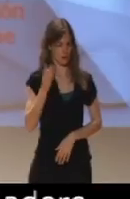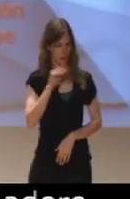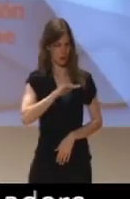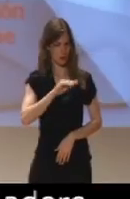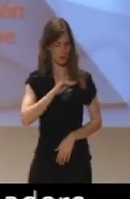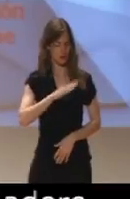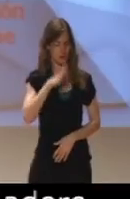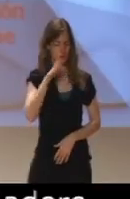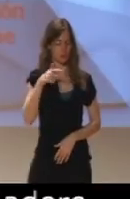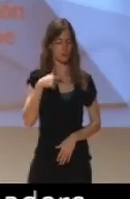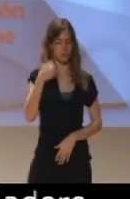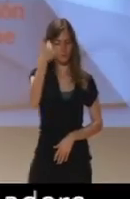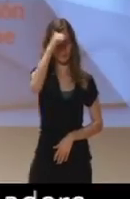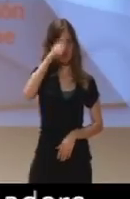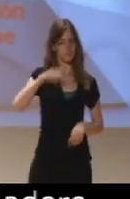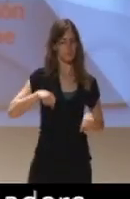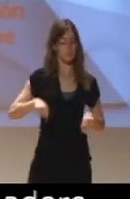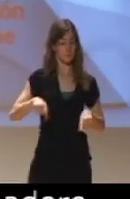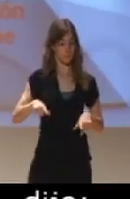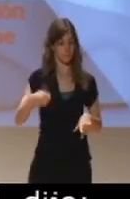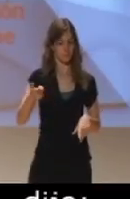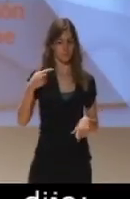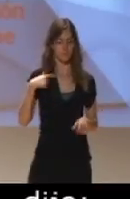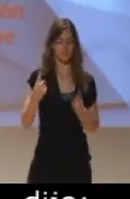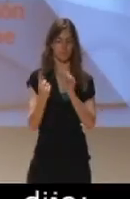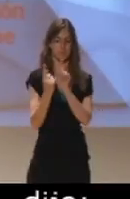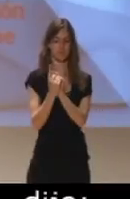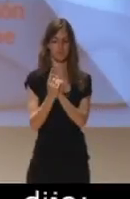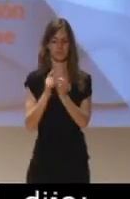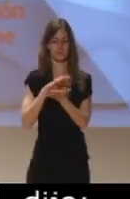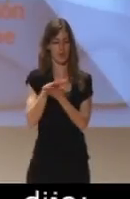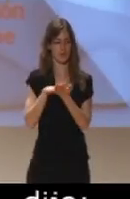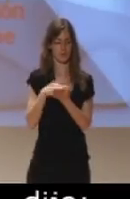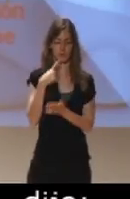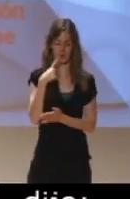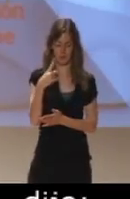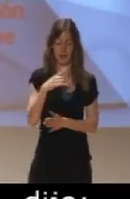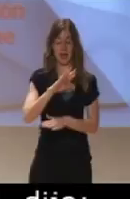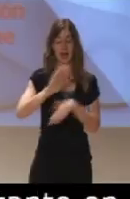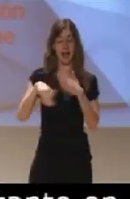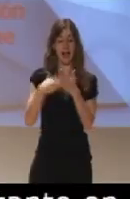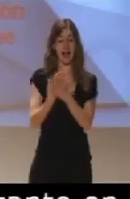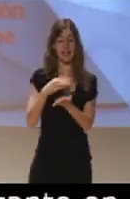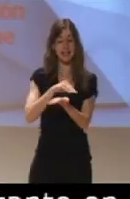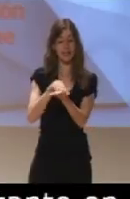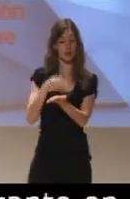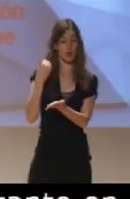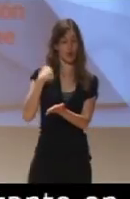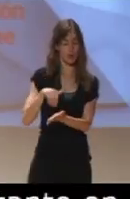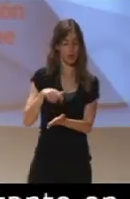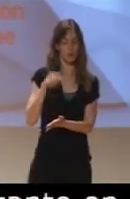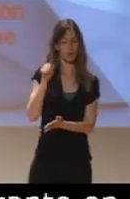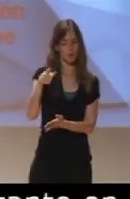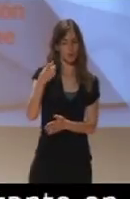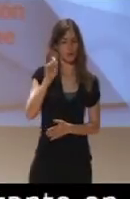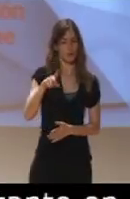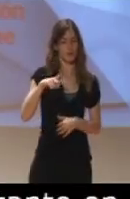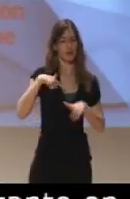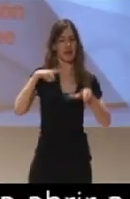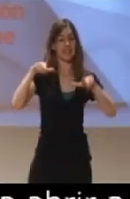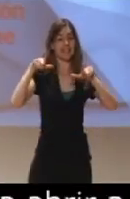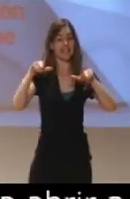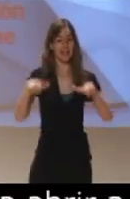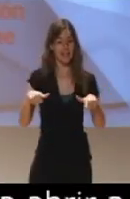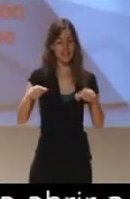go to class, so that it was a problem. And I told him, listen, while the problem is solved, we are